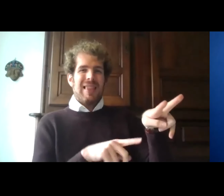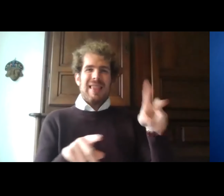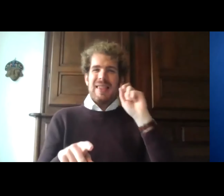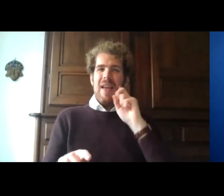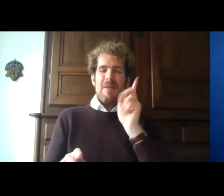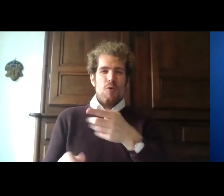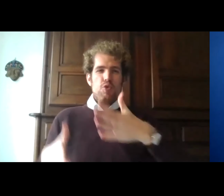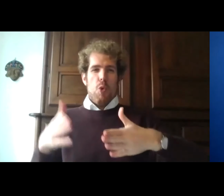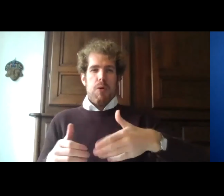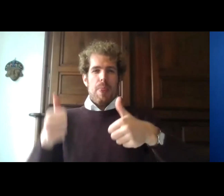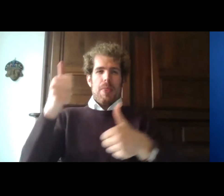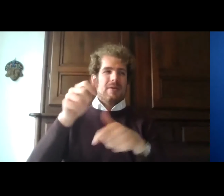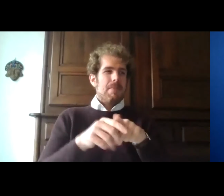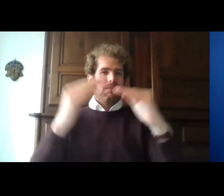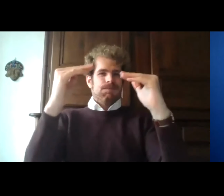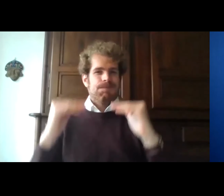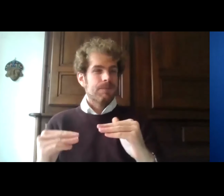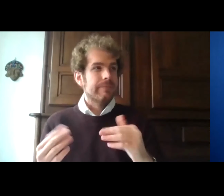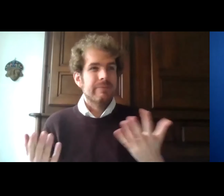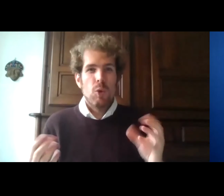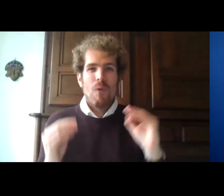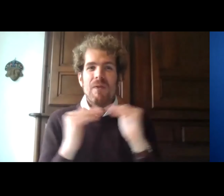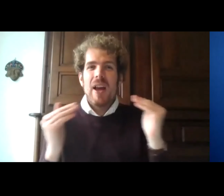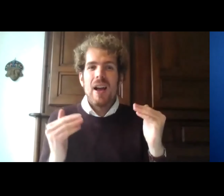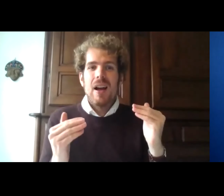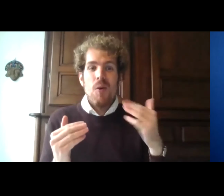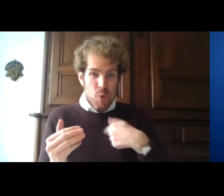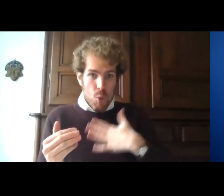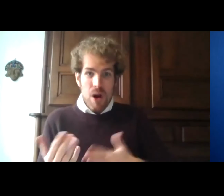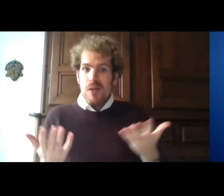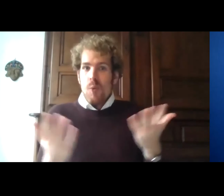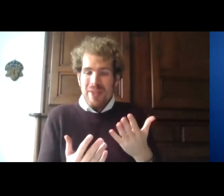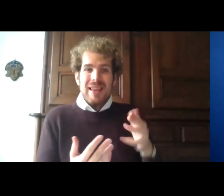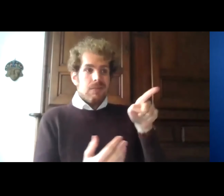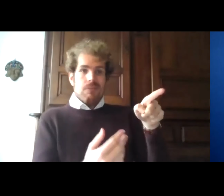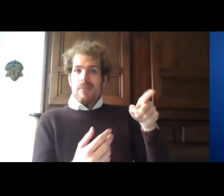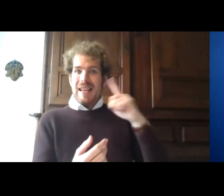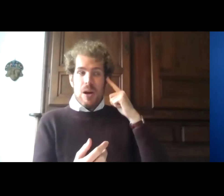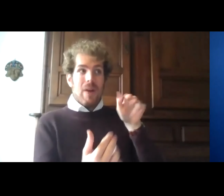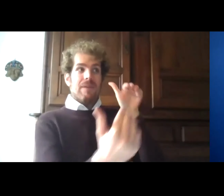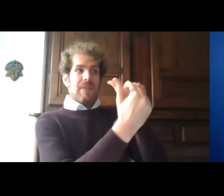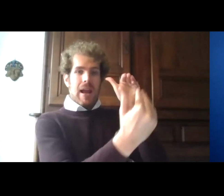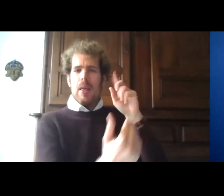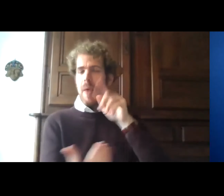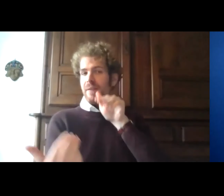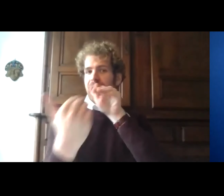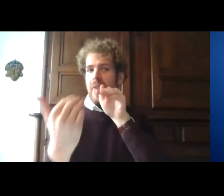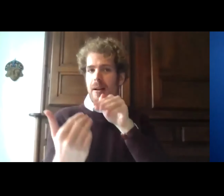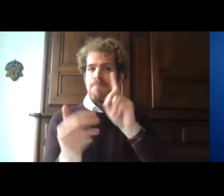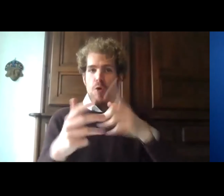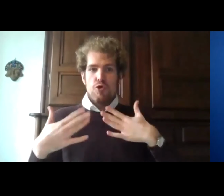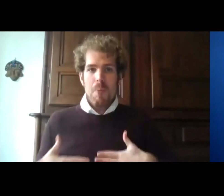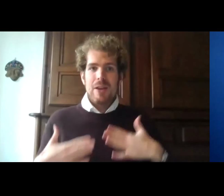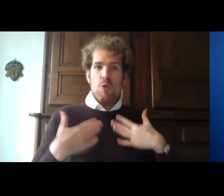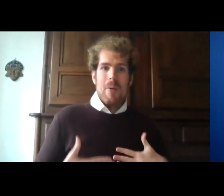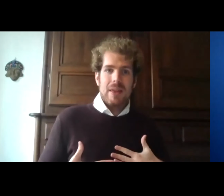Everybody else in the room being a human being, the deaf person doesn't want to have a machine, a robot, an avatar to be in the space with them,